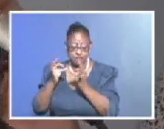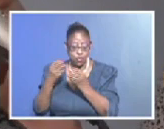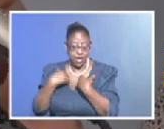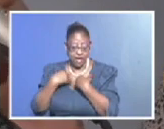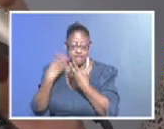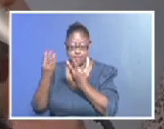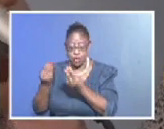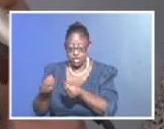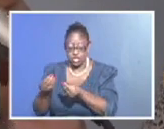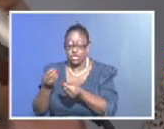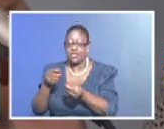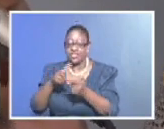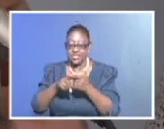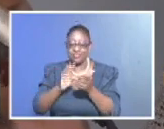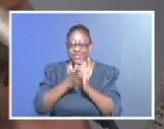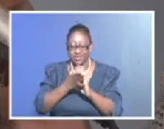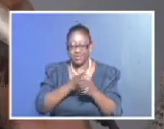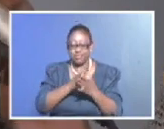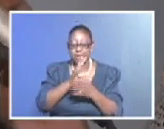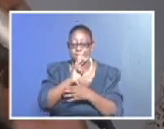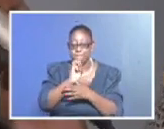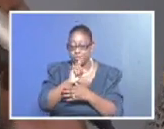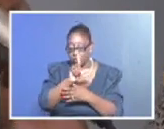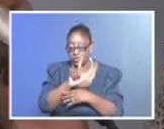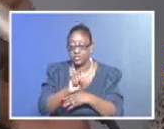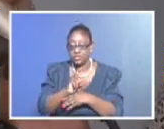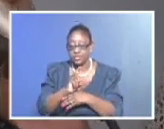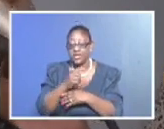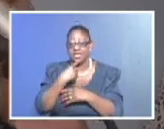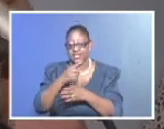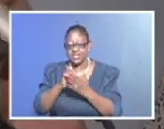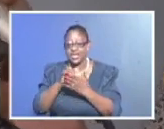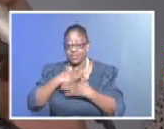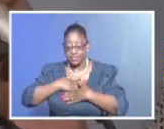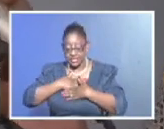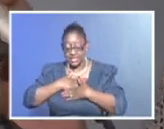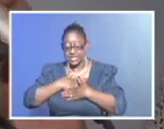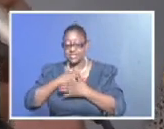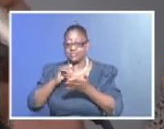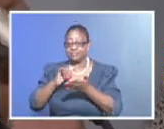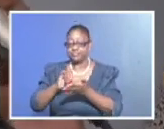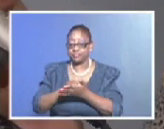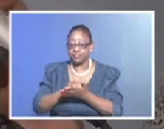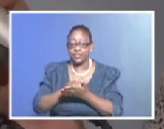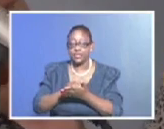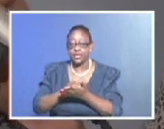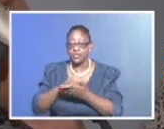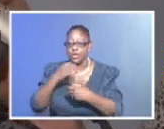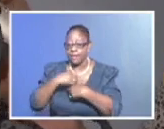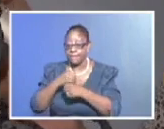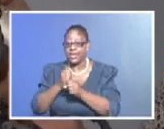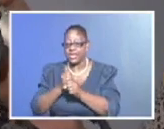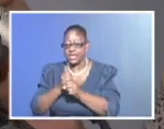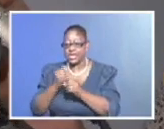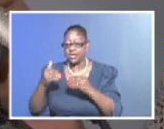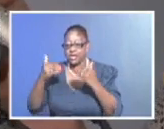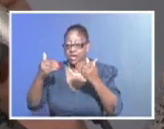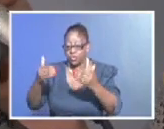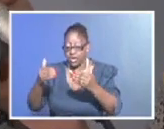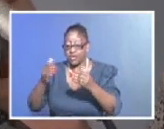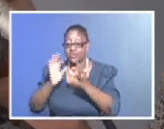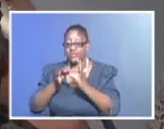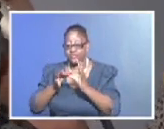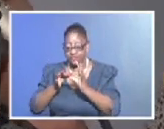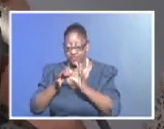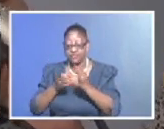fix the engineering challenges. But I'm pleased that that contract was awarded, and we're making some headway in the repairs